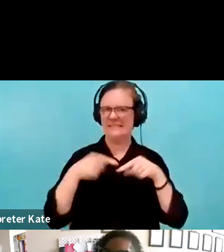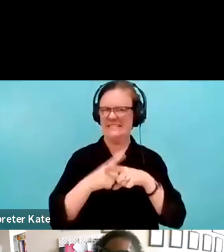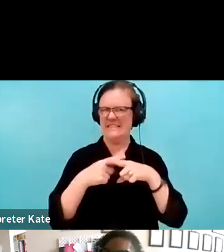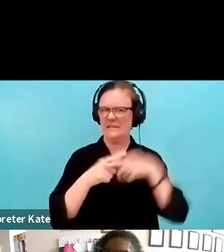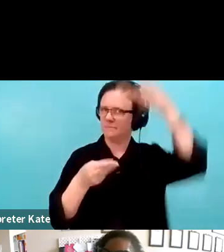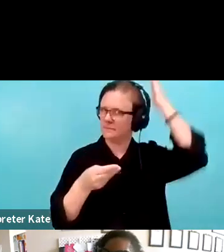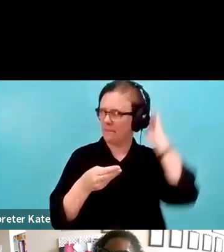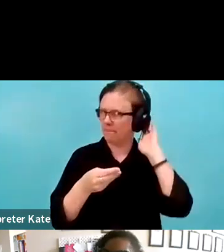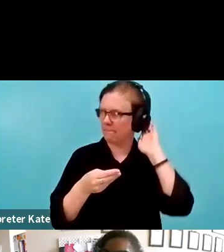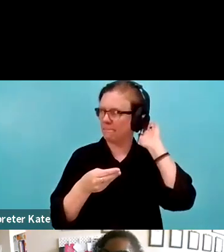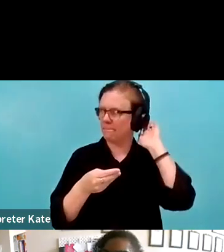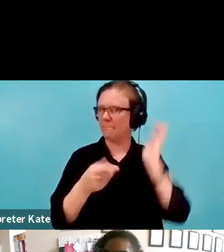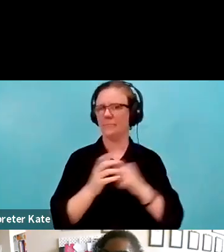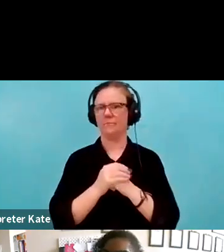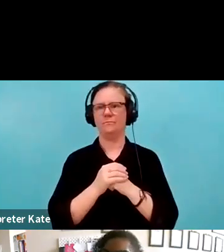and a